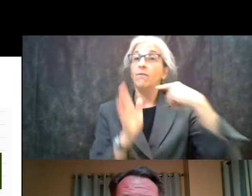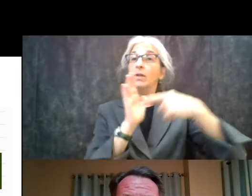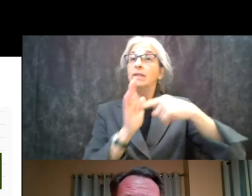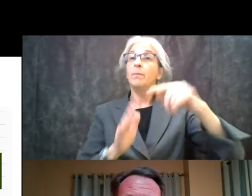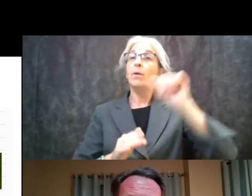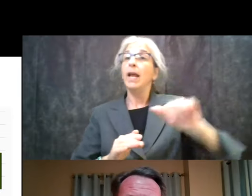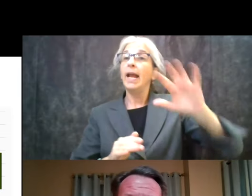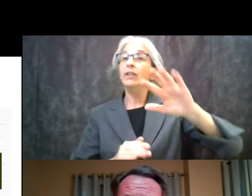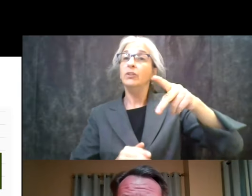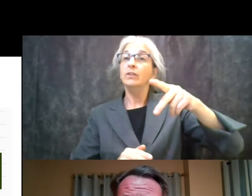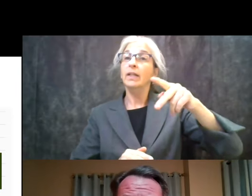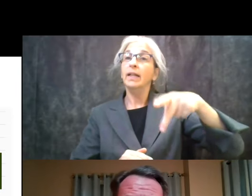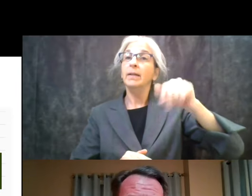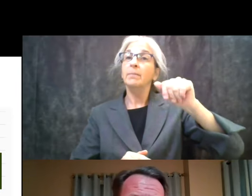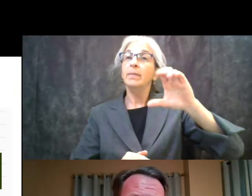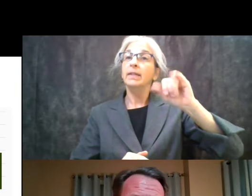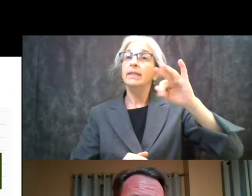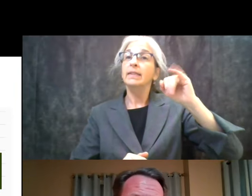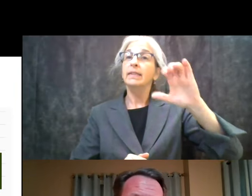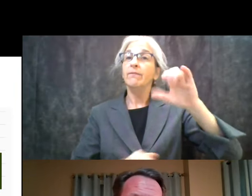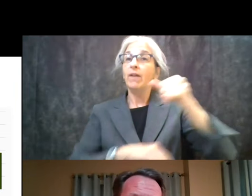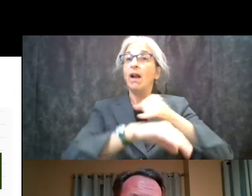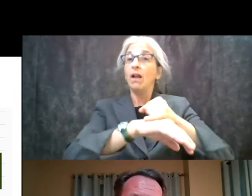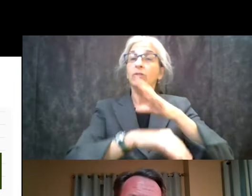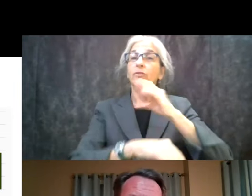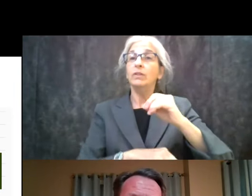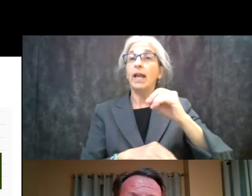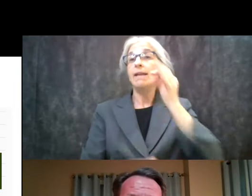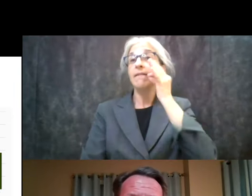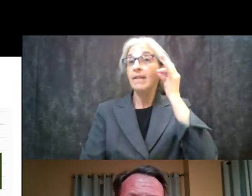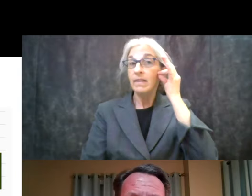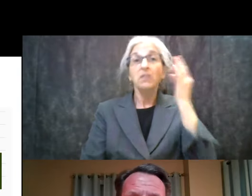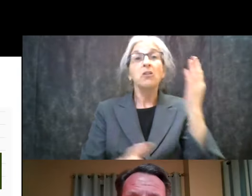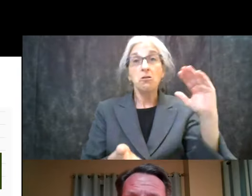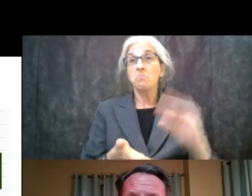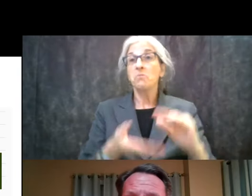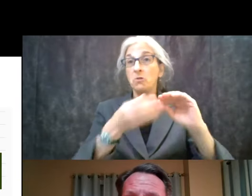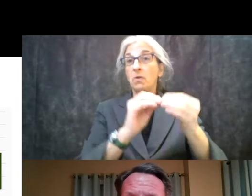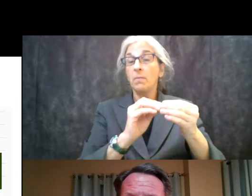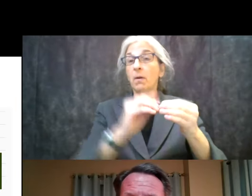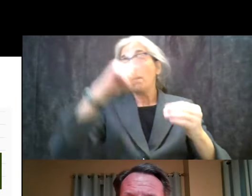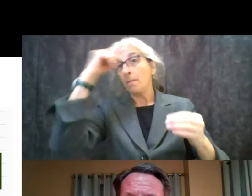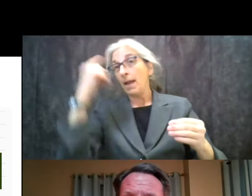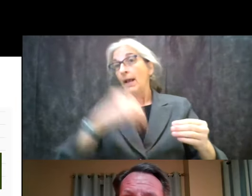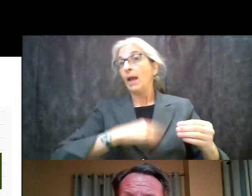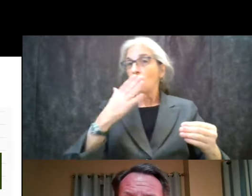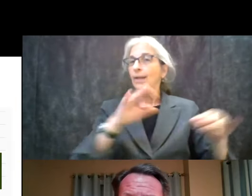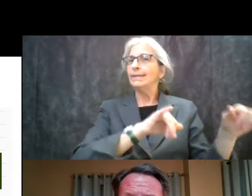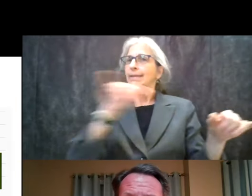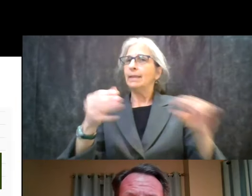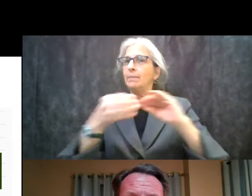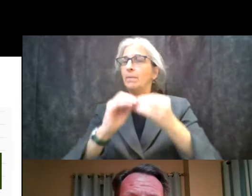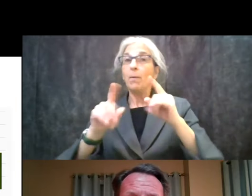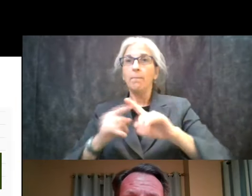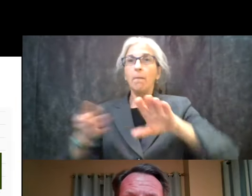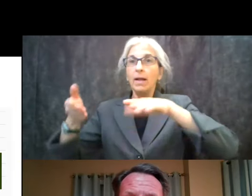Pacific Islanders and American Indian populations. And it's pretty comparable between blacks and whites, but deaths, there's a bigger